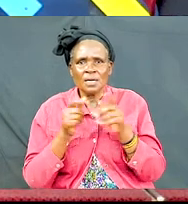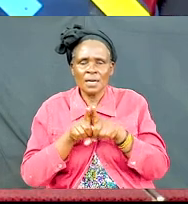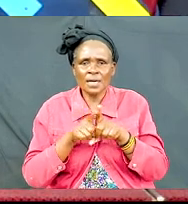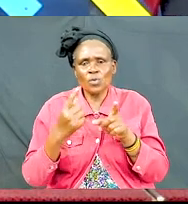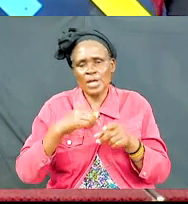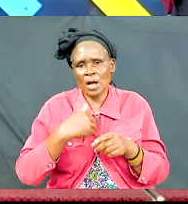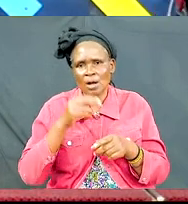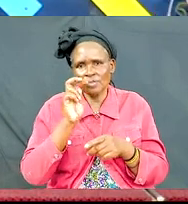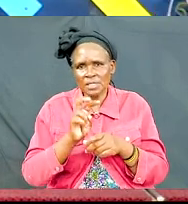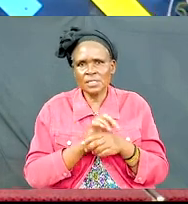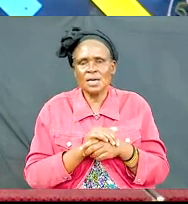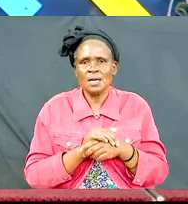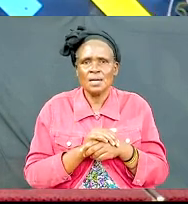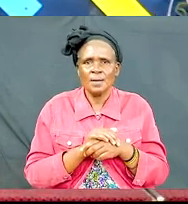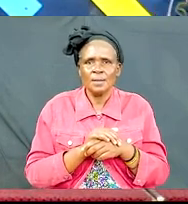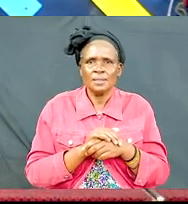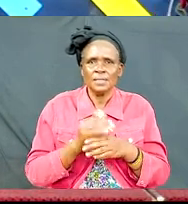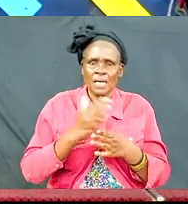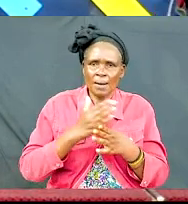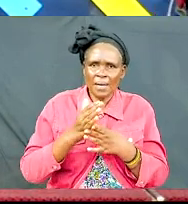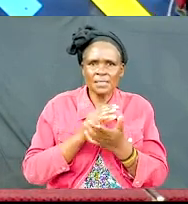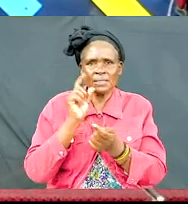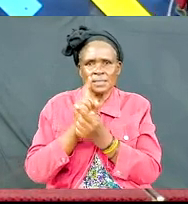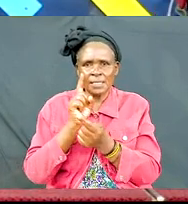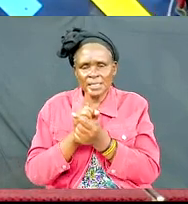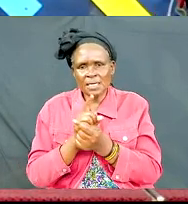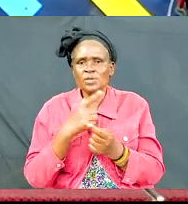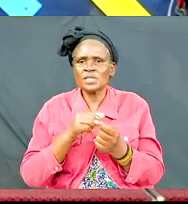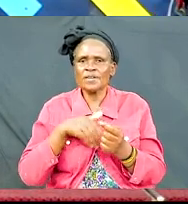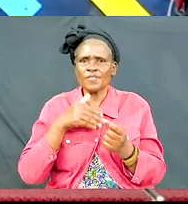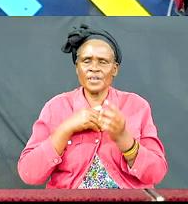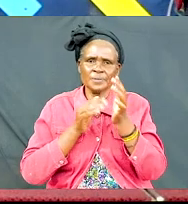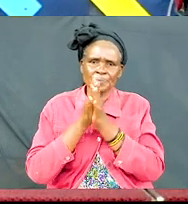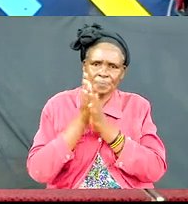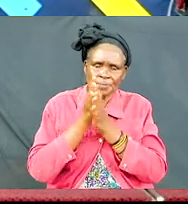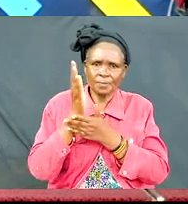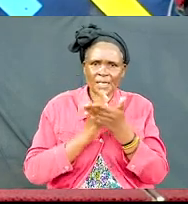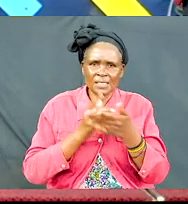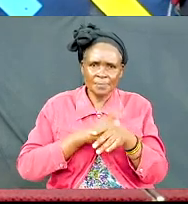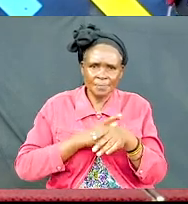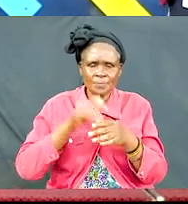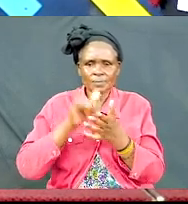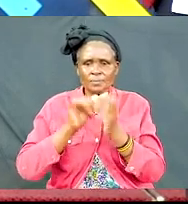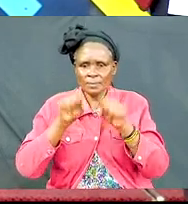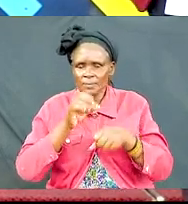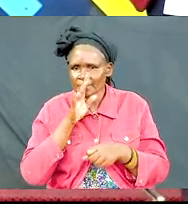seen amongst the disciples, can overwhelm us. Sometimes it can be